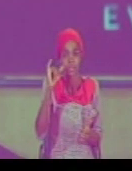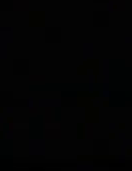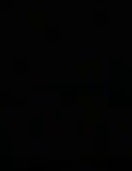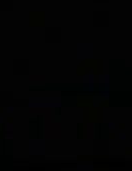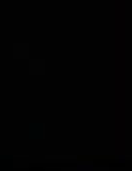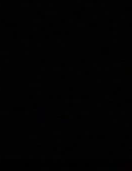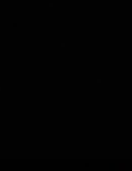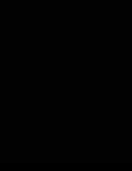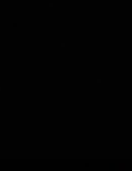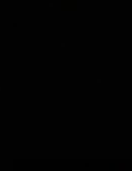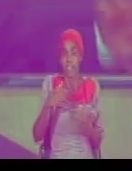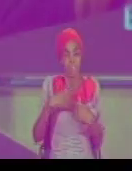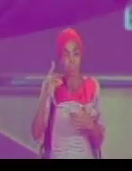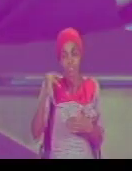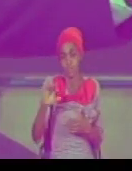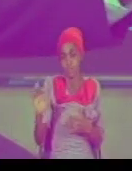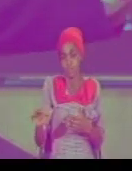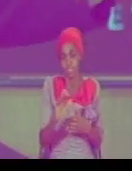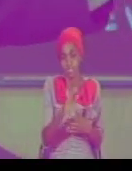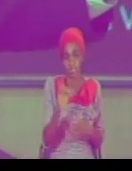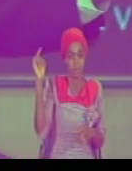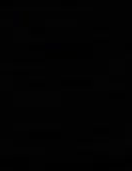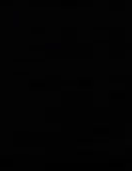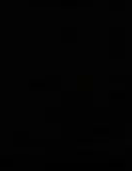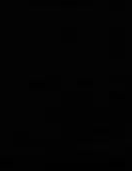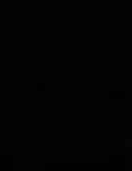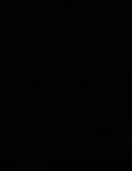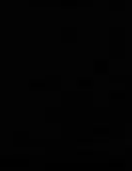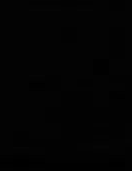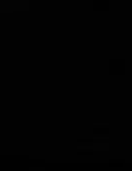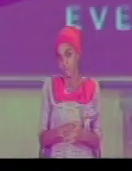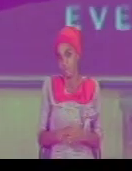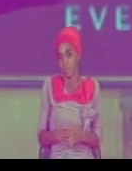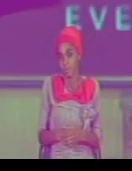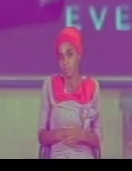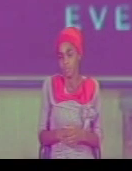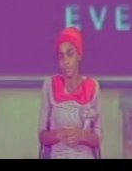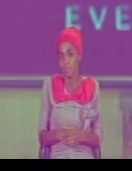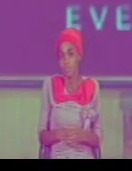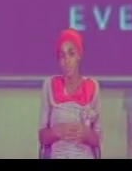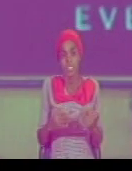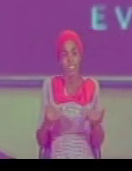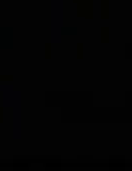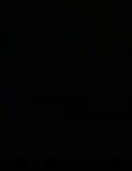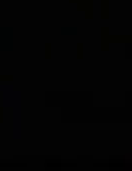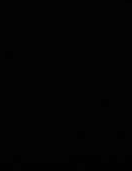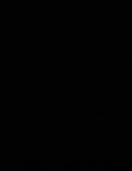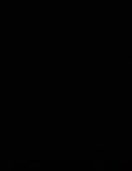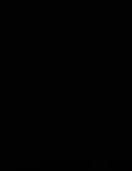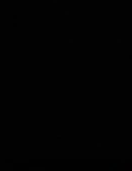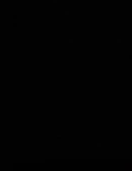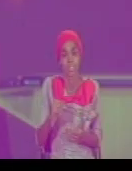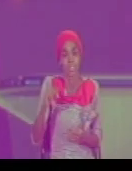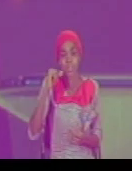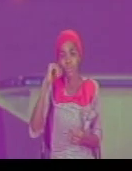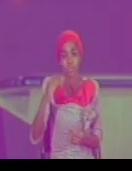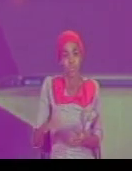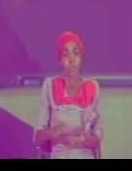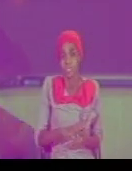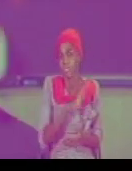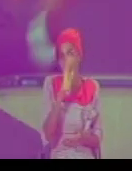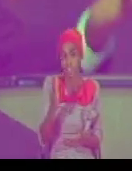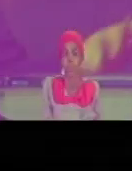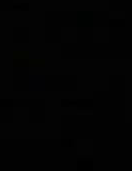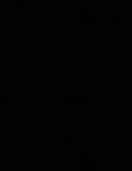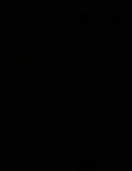criticism of Michal. After all, he had other women. He'll go to other women, never came near that woman